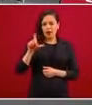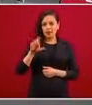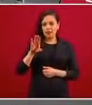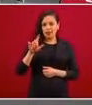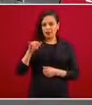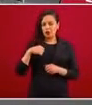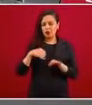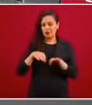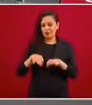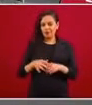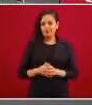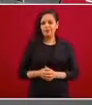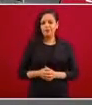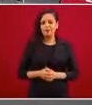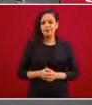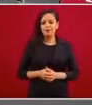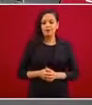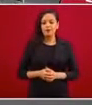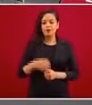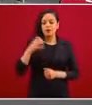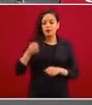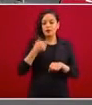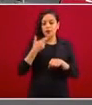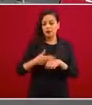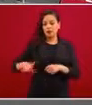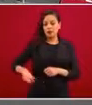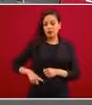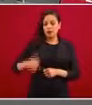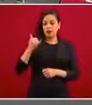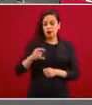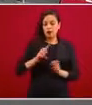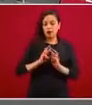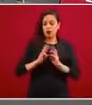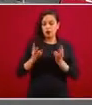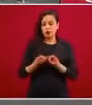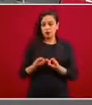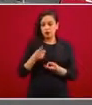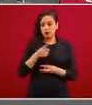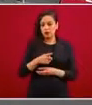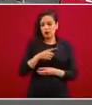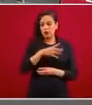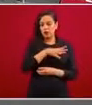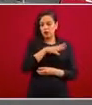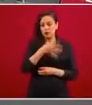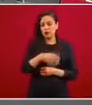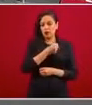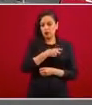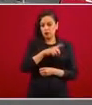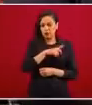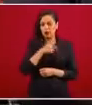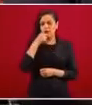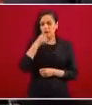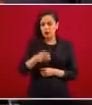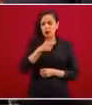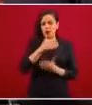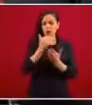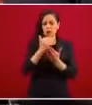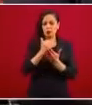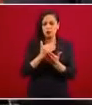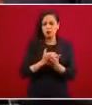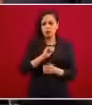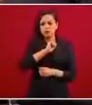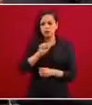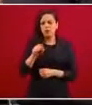A few minutes ago, the Ministry of the Interior and the General Health